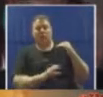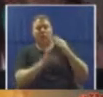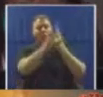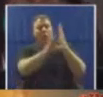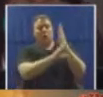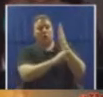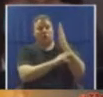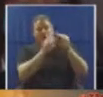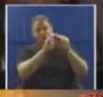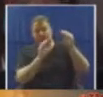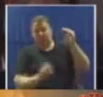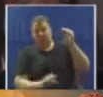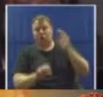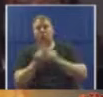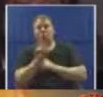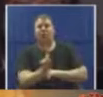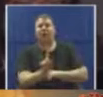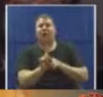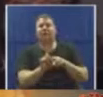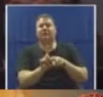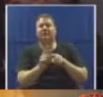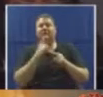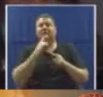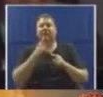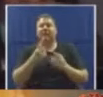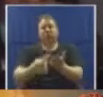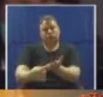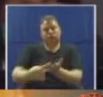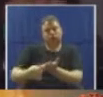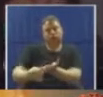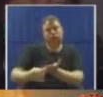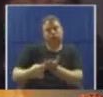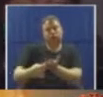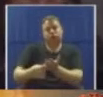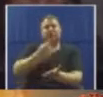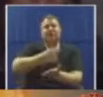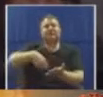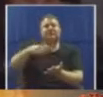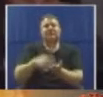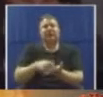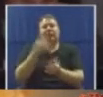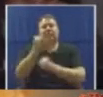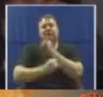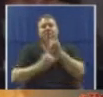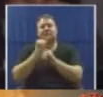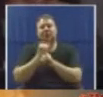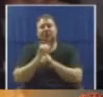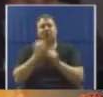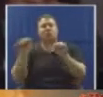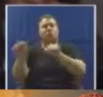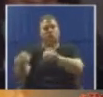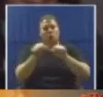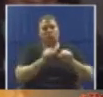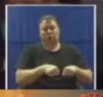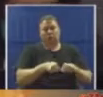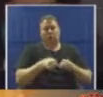is clear that the negotiation and signing of all international agreements is